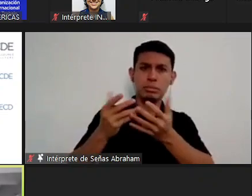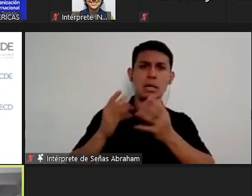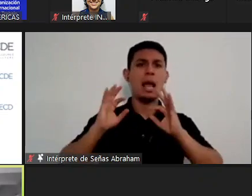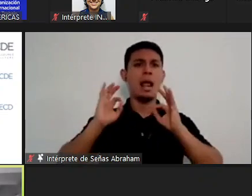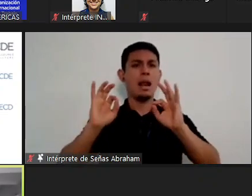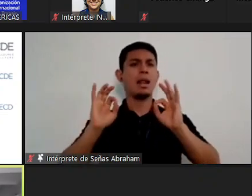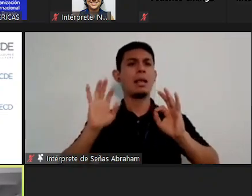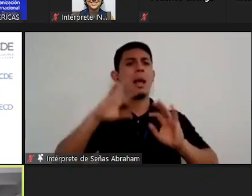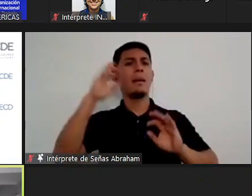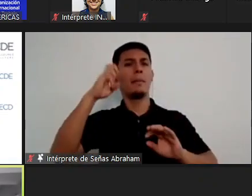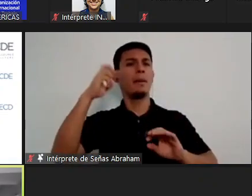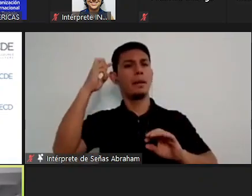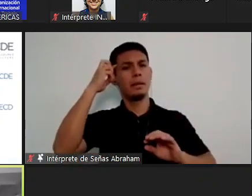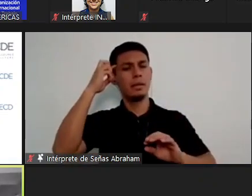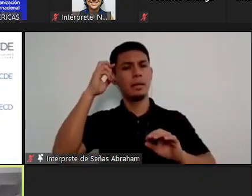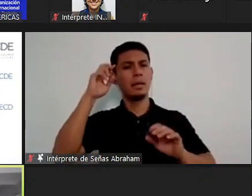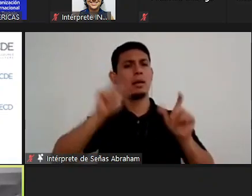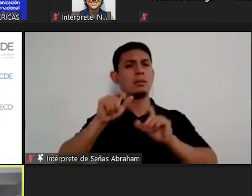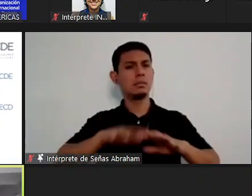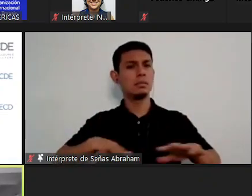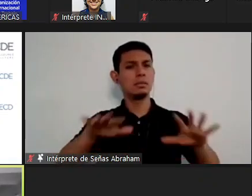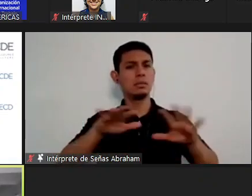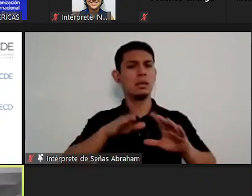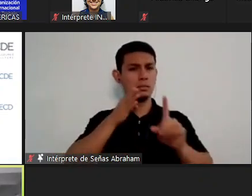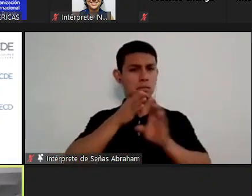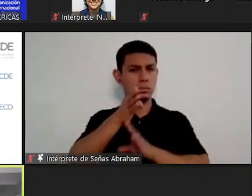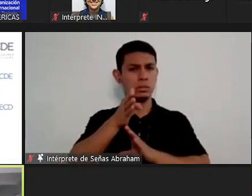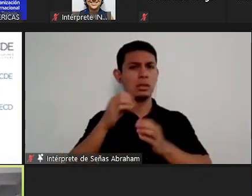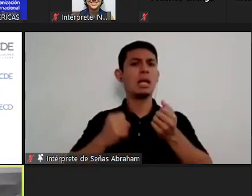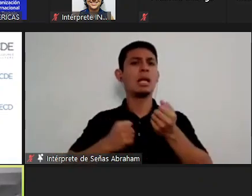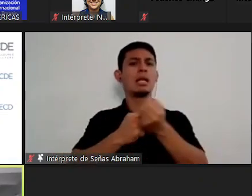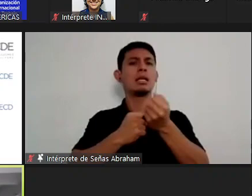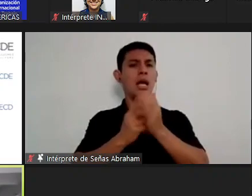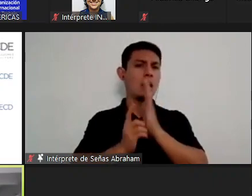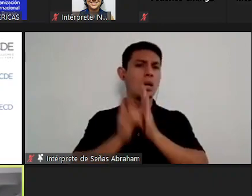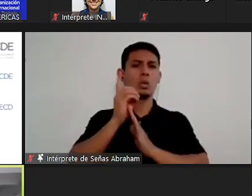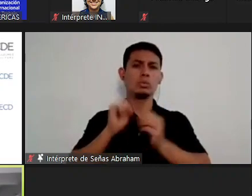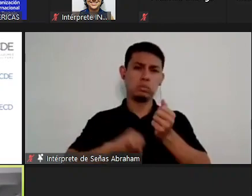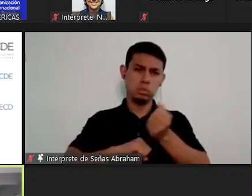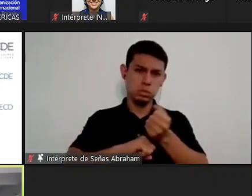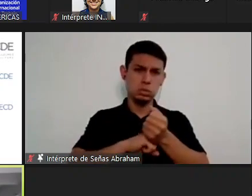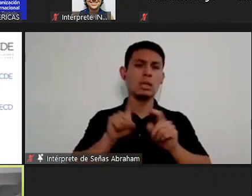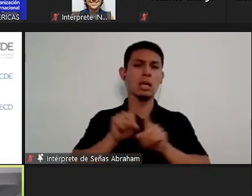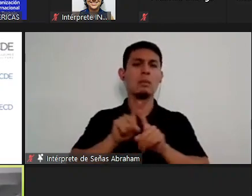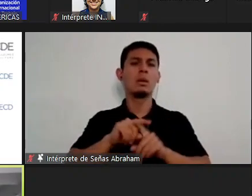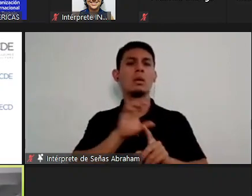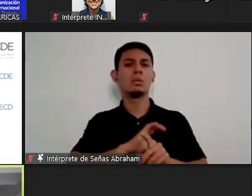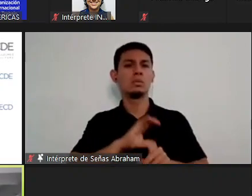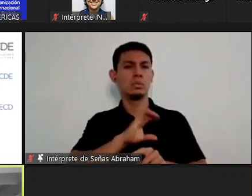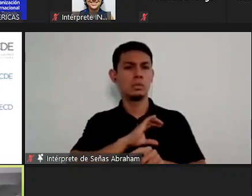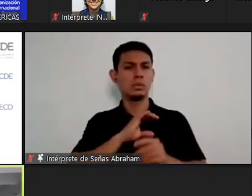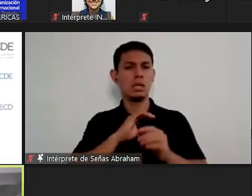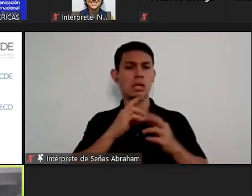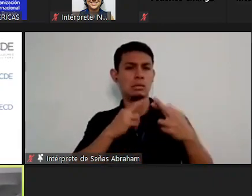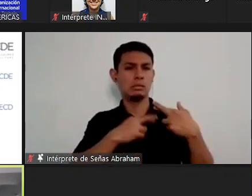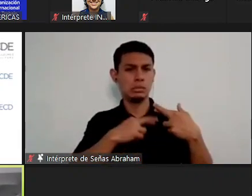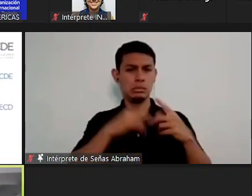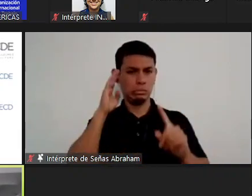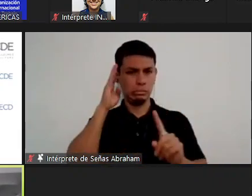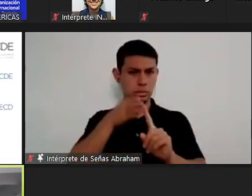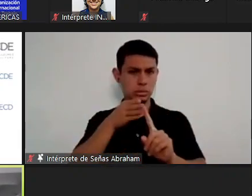cooperation to improve the quality of our public policies oriented towards the sustainable